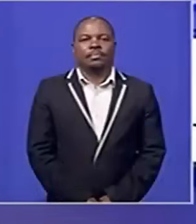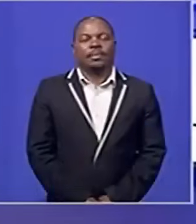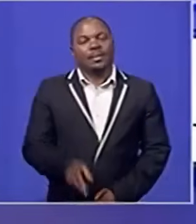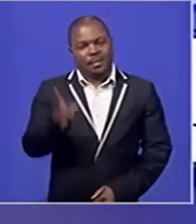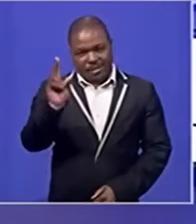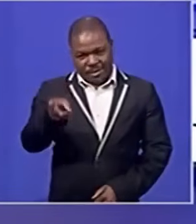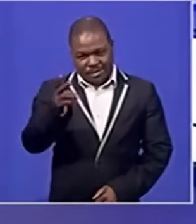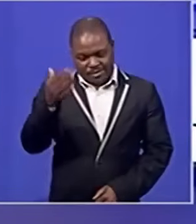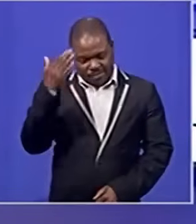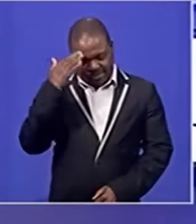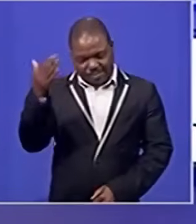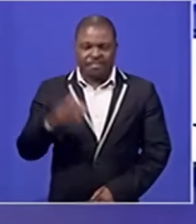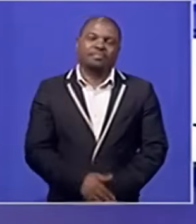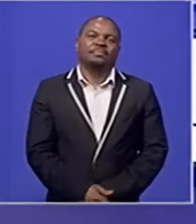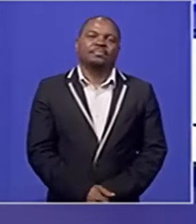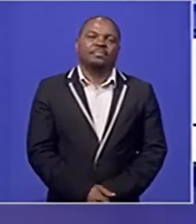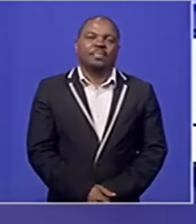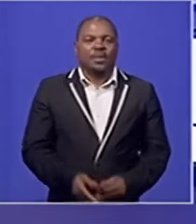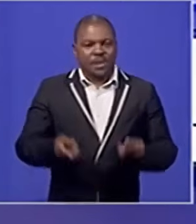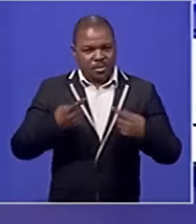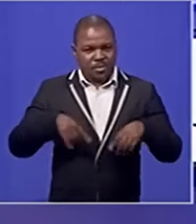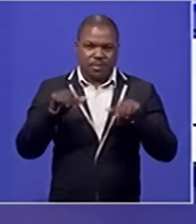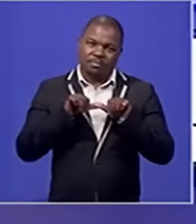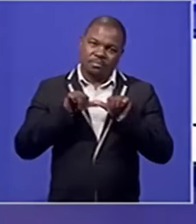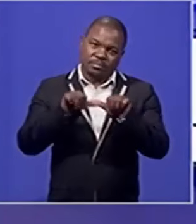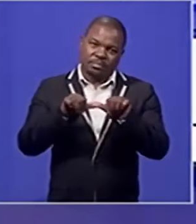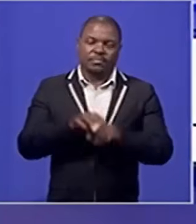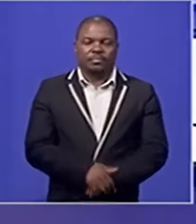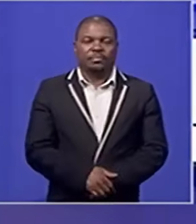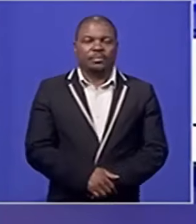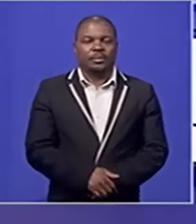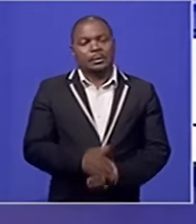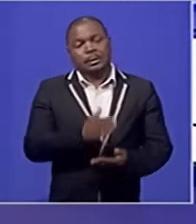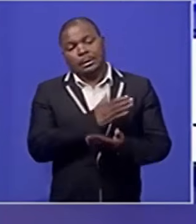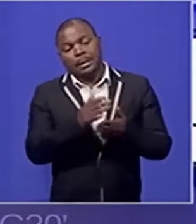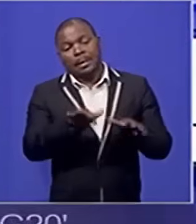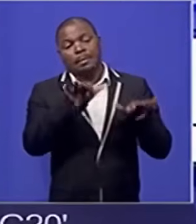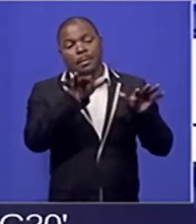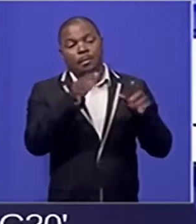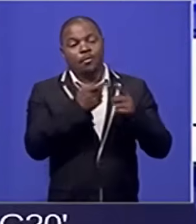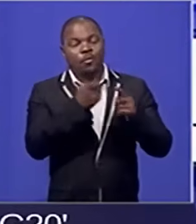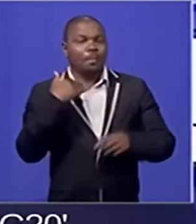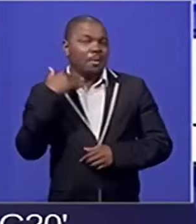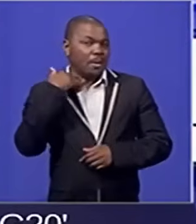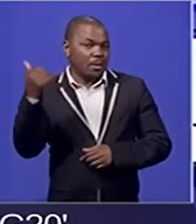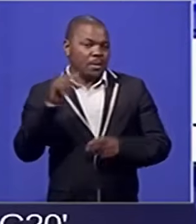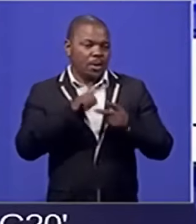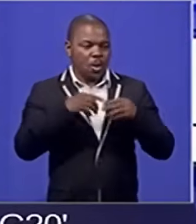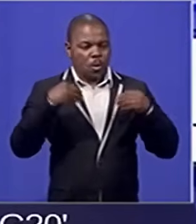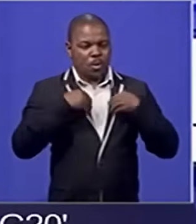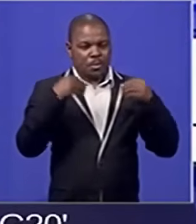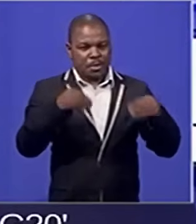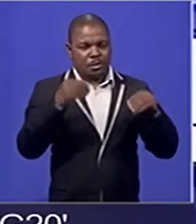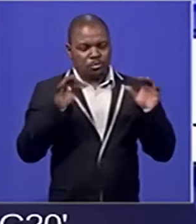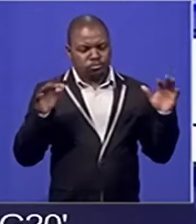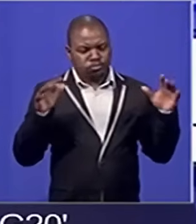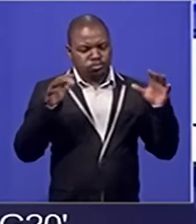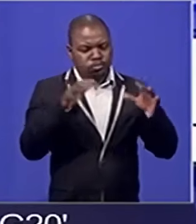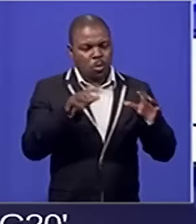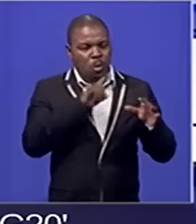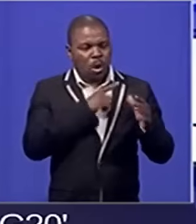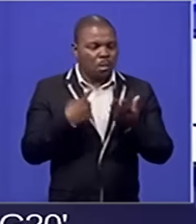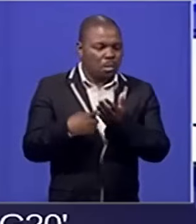Madume ga fele re a lotšha re gatela pele ka tšeo dirego ba bang ba badudi ka Alex le beng dikgwebo ba kgobokane go tla go